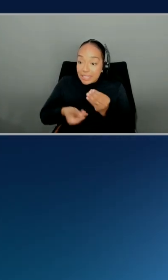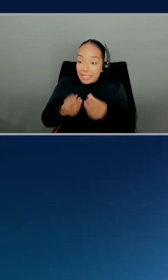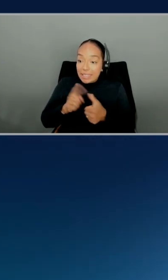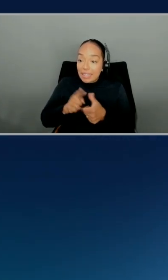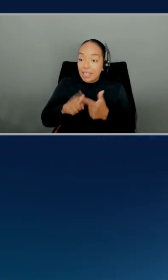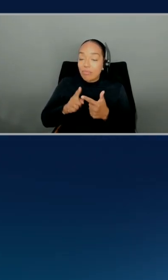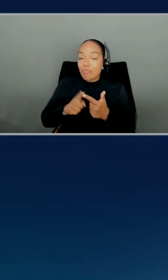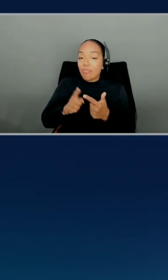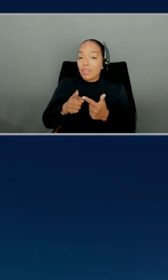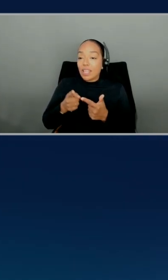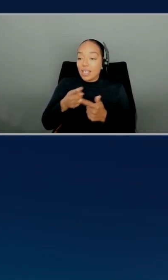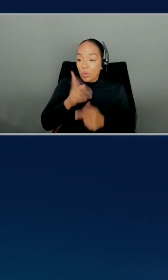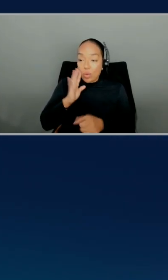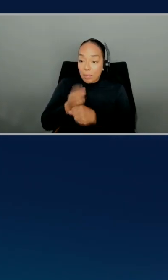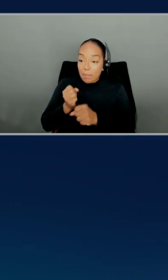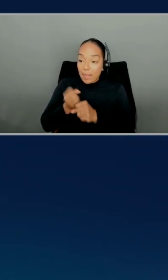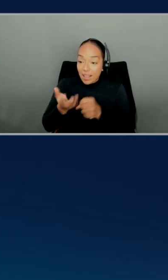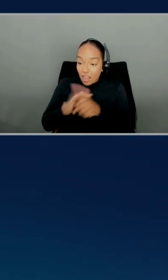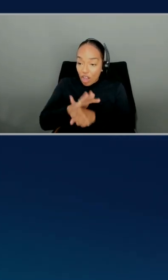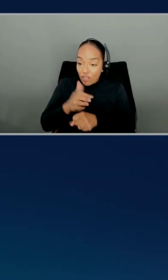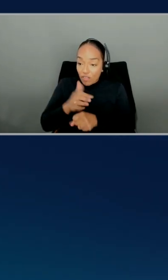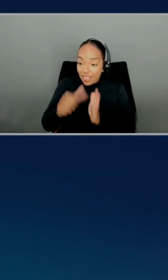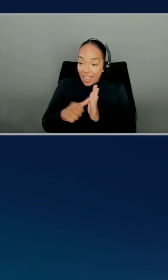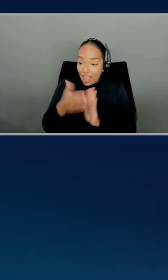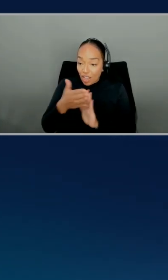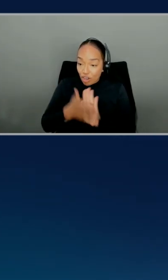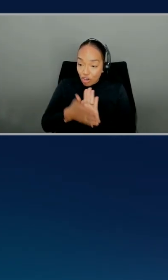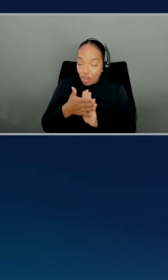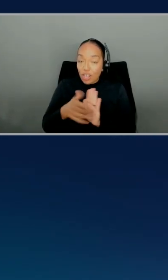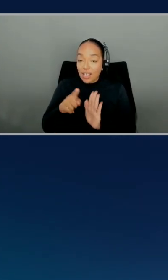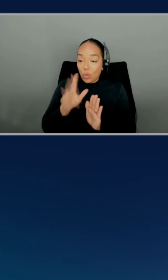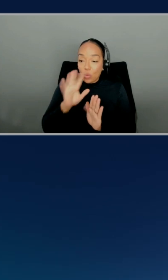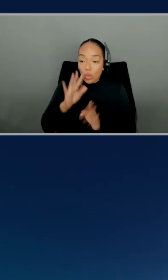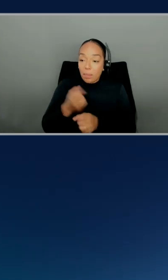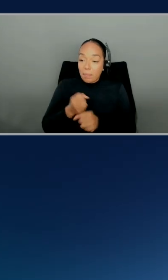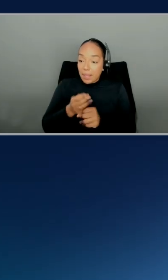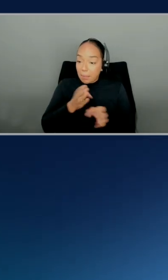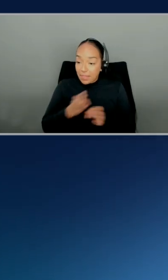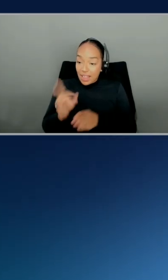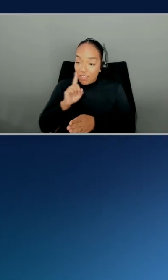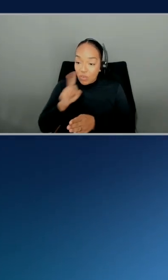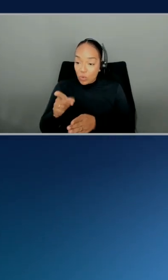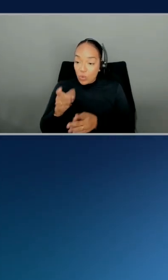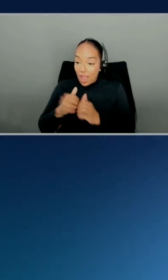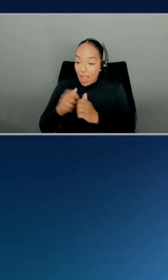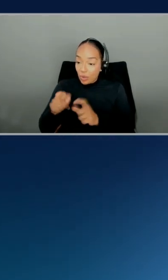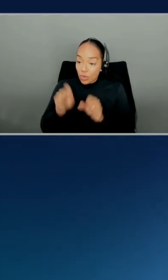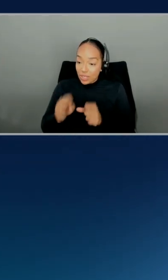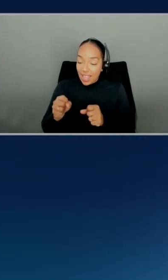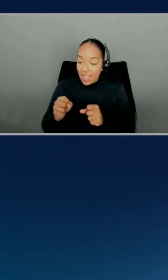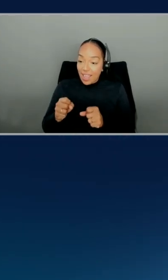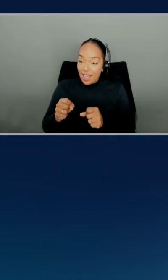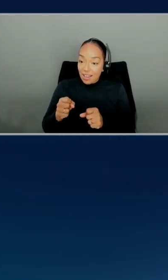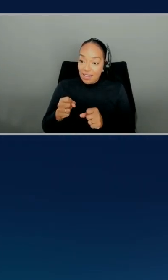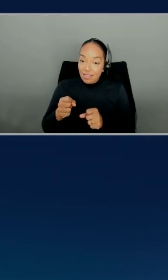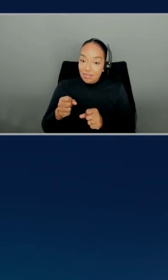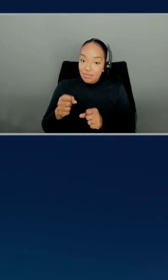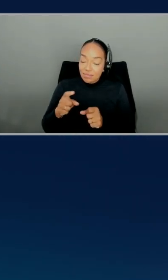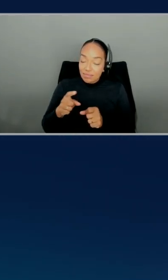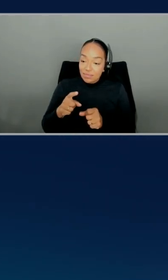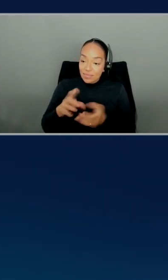prepares a plan for you to how you can acquire those skills. And I think apps like these, which solve a genuine